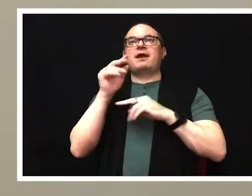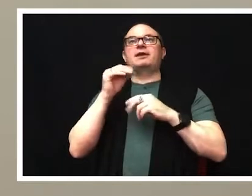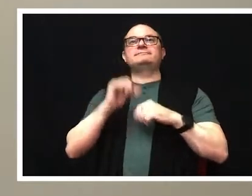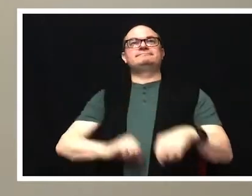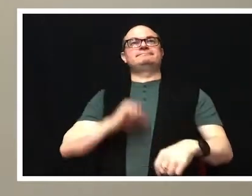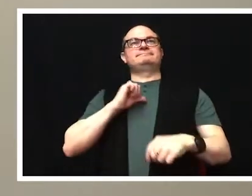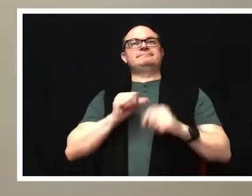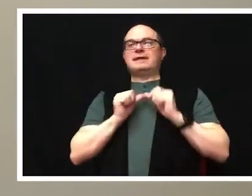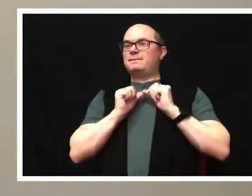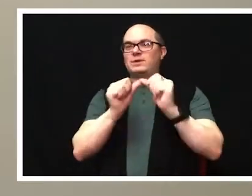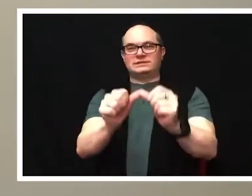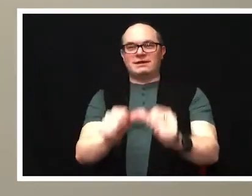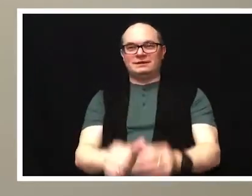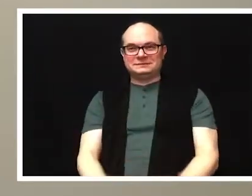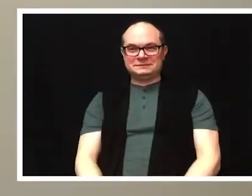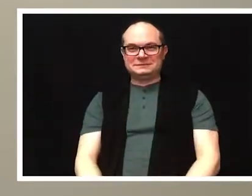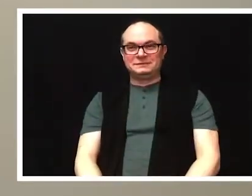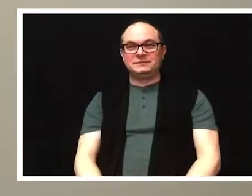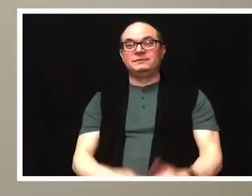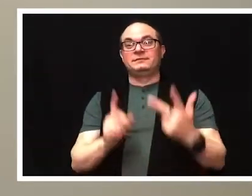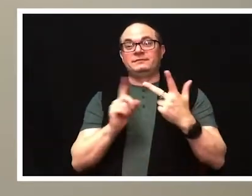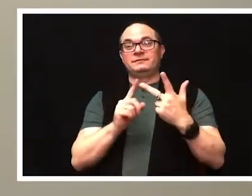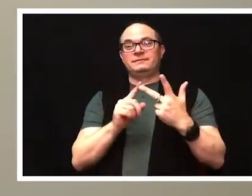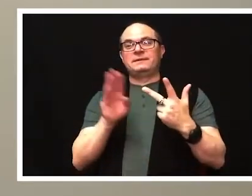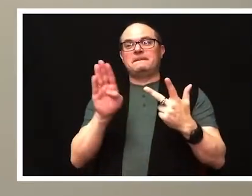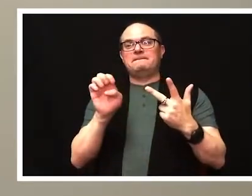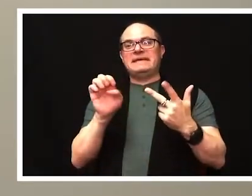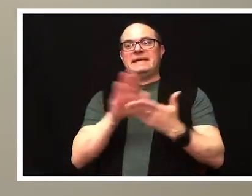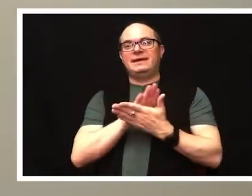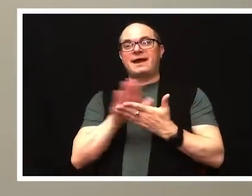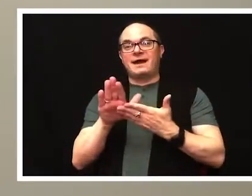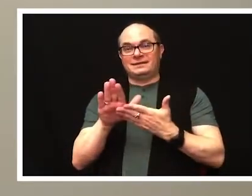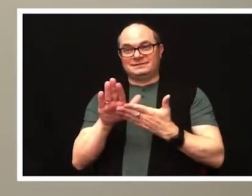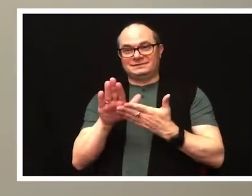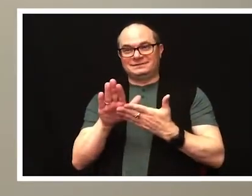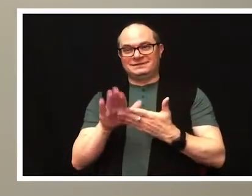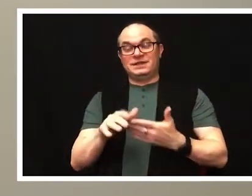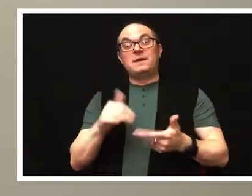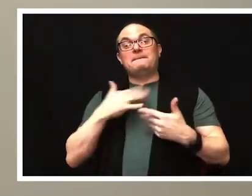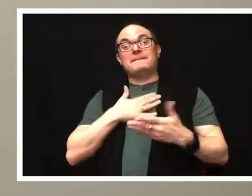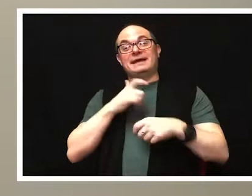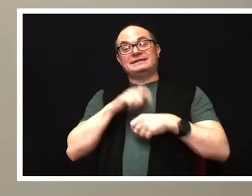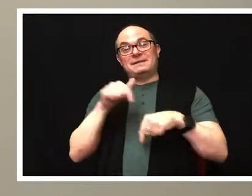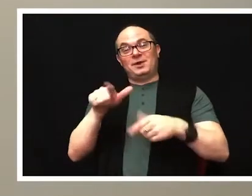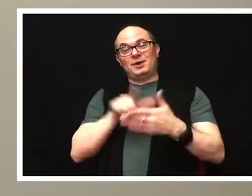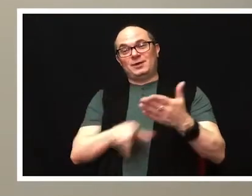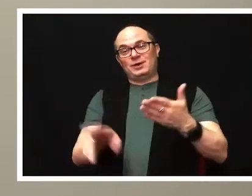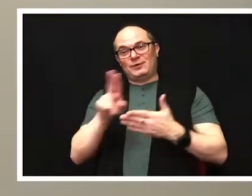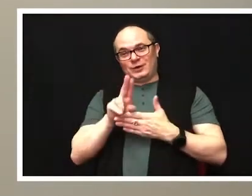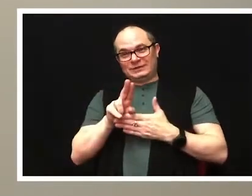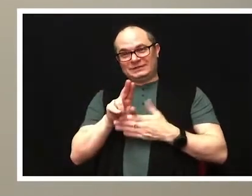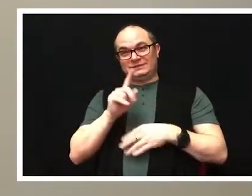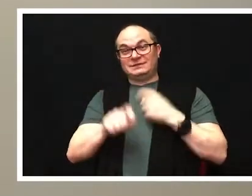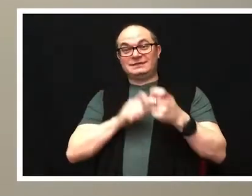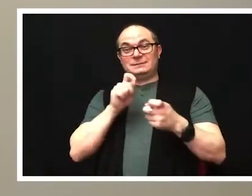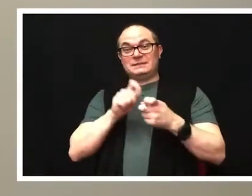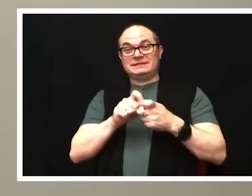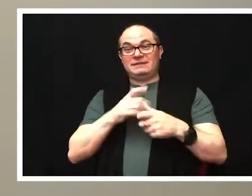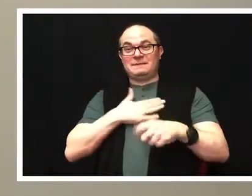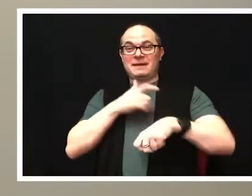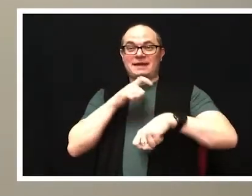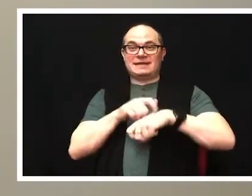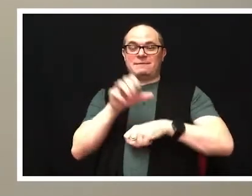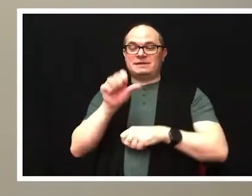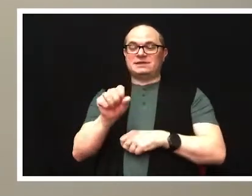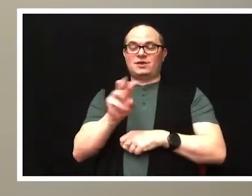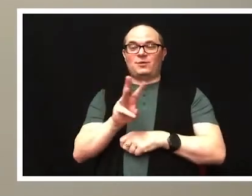on. Number 3, be kind. If there's anything that I've learned through my time at Lamar, and most certainly at my